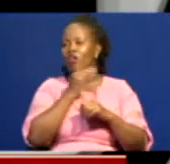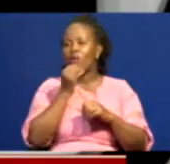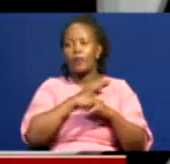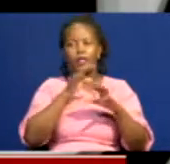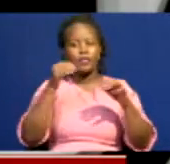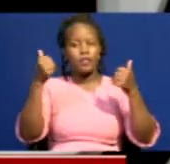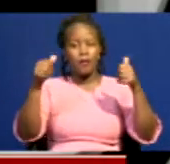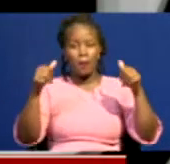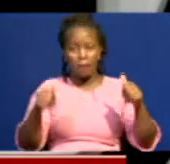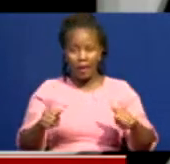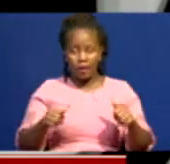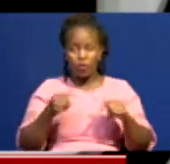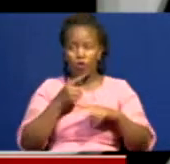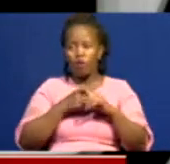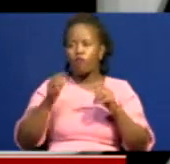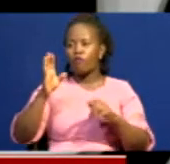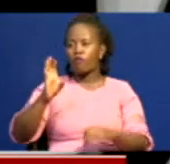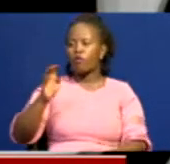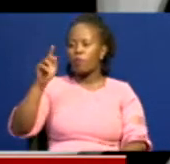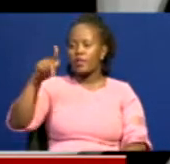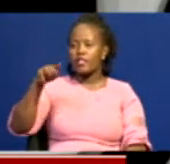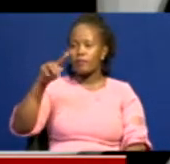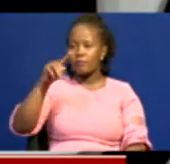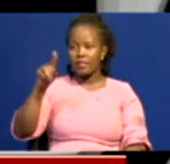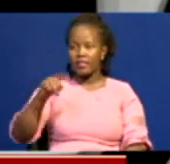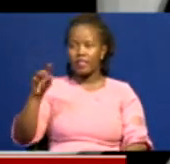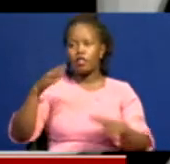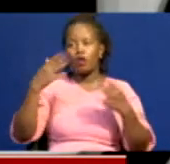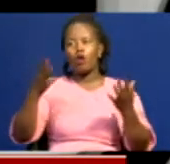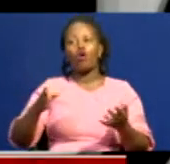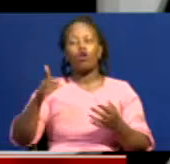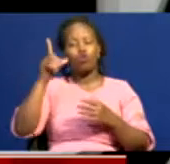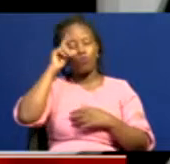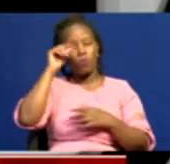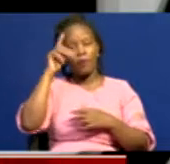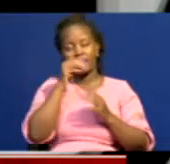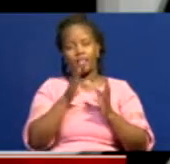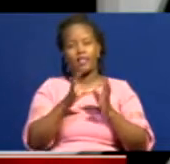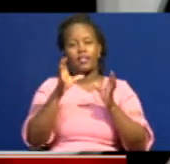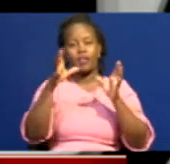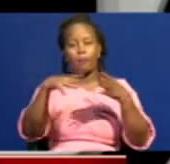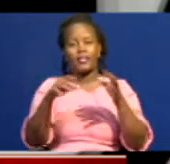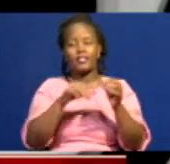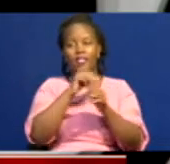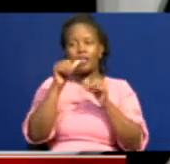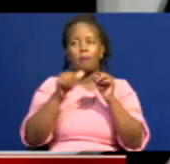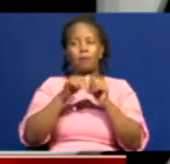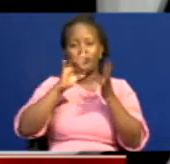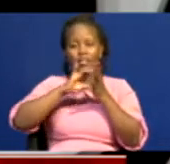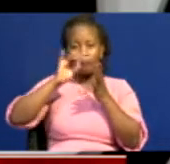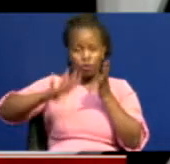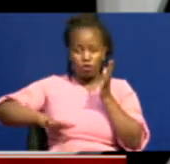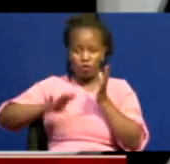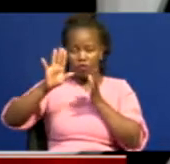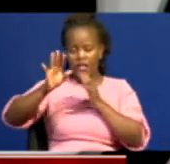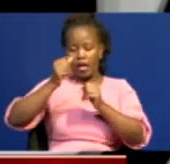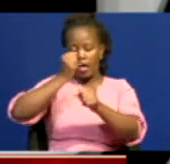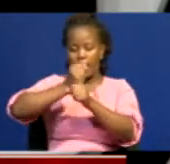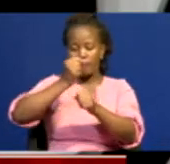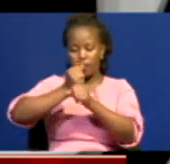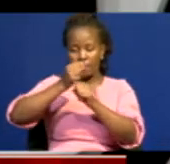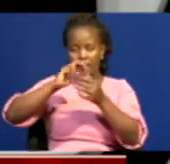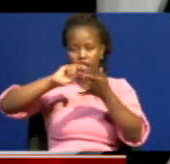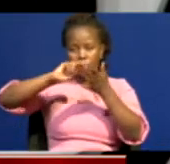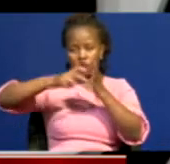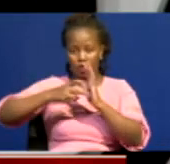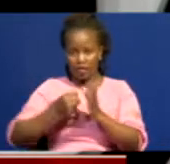Ashton Apparel EPZ or Mombasa Apparel EPZ Limited of termination of their employment contract.